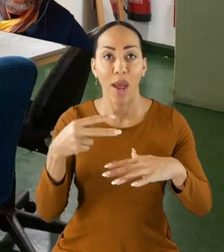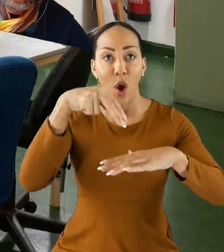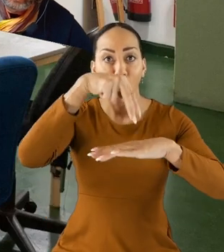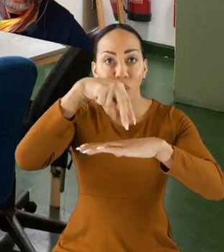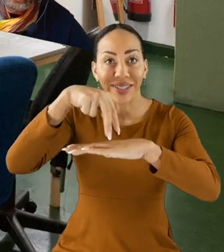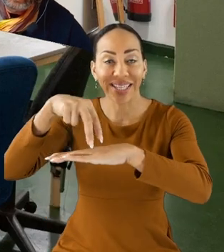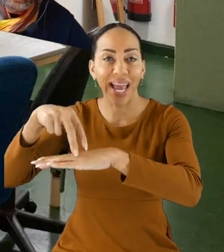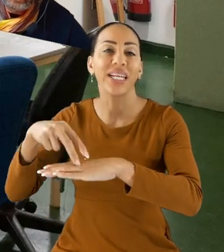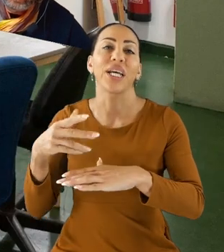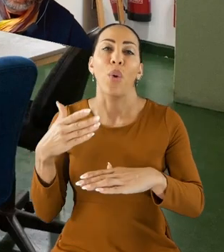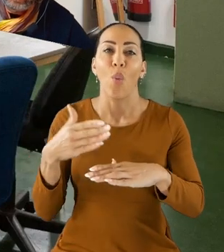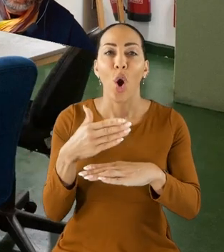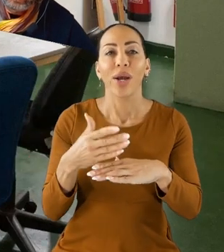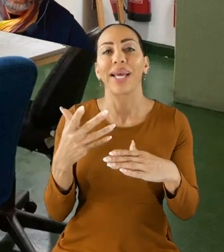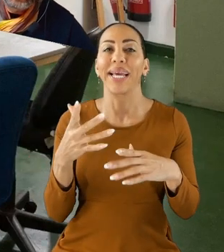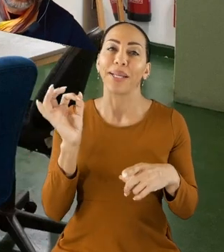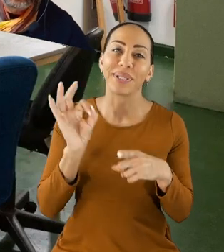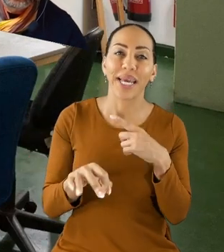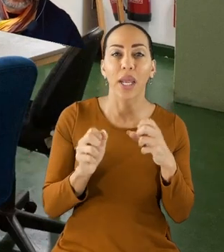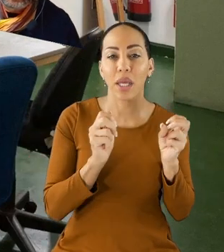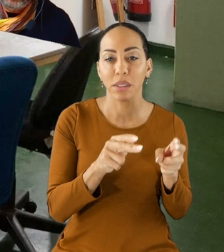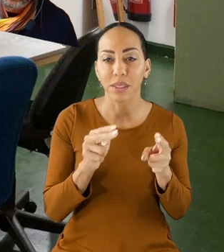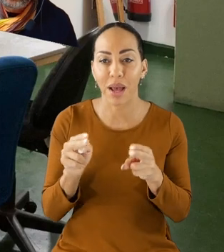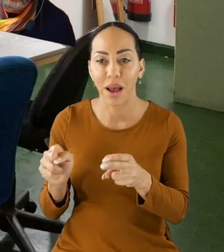on, and worked in their particular styles. Actually,